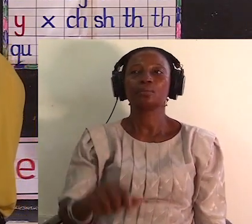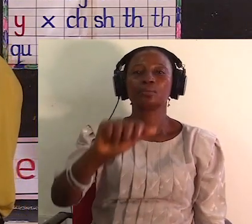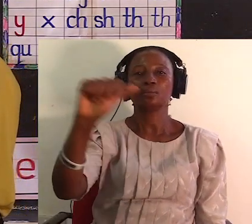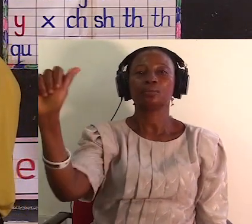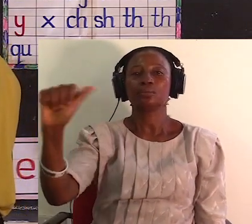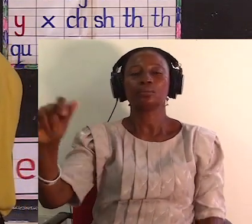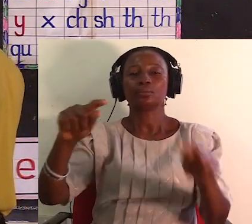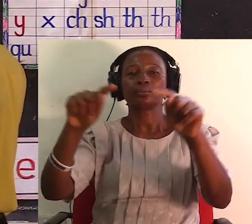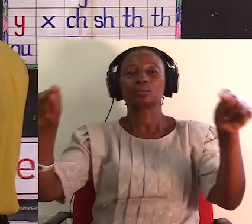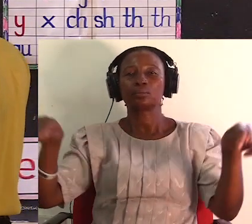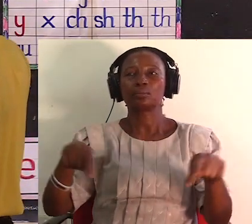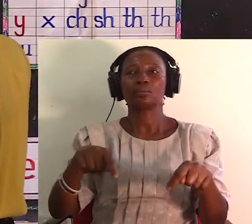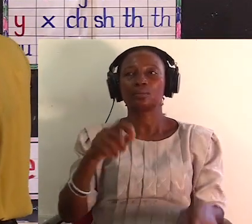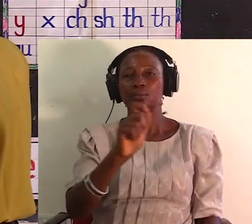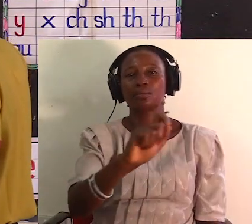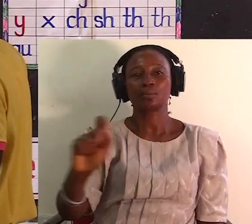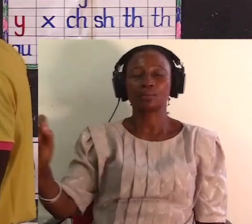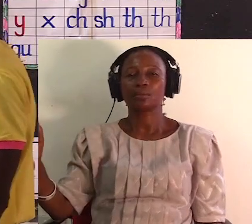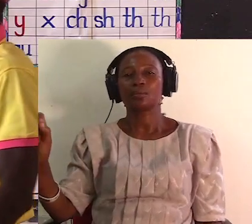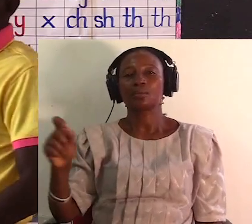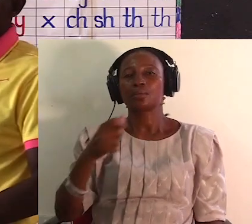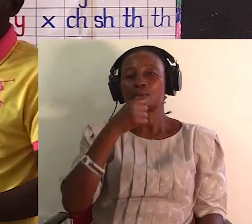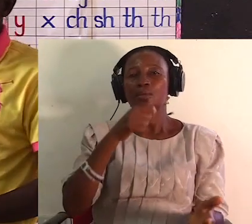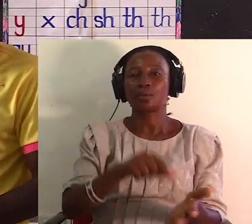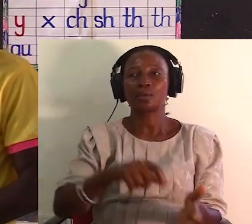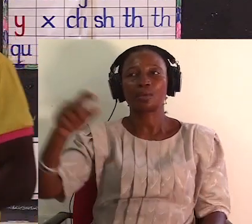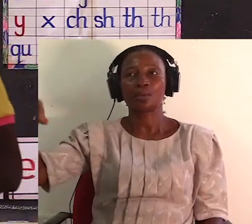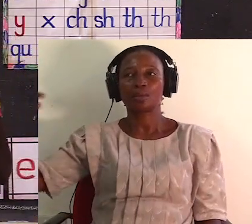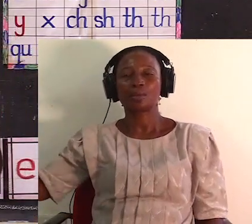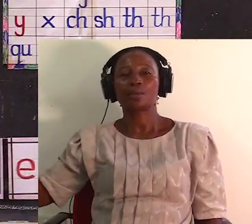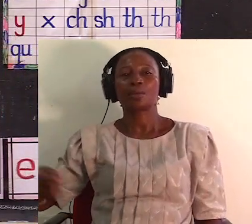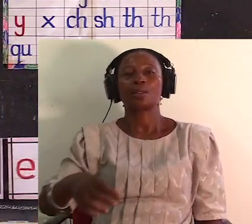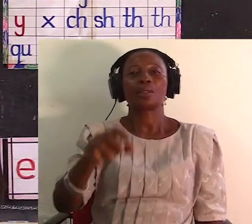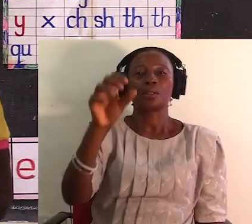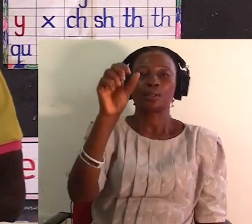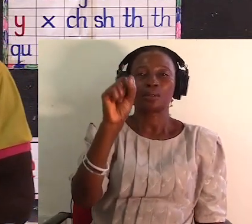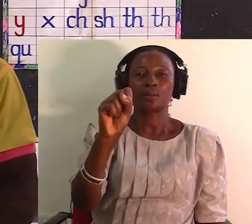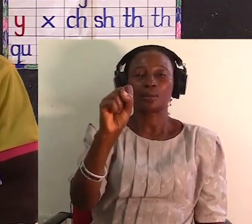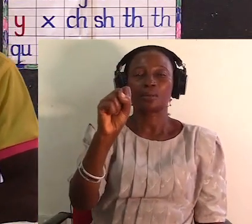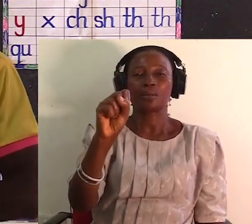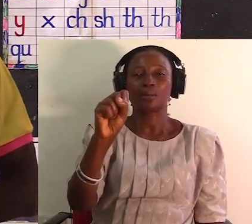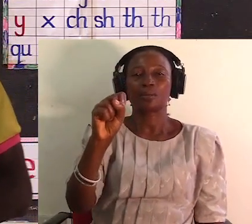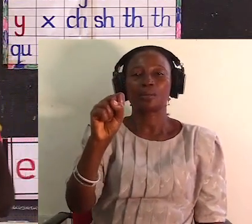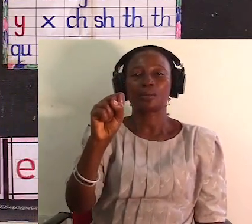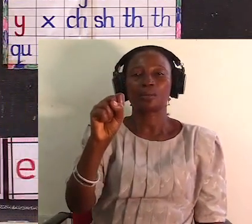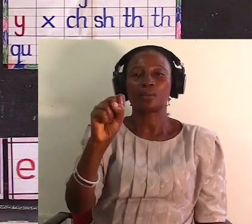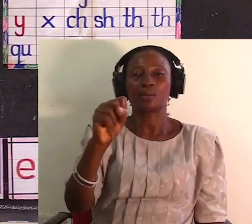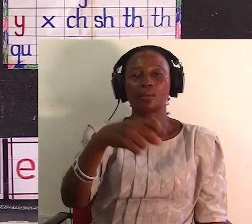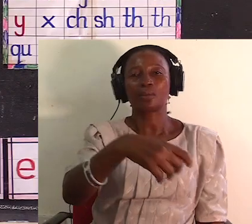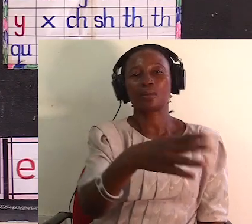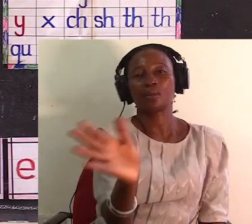In the other box, write the letter sound S, as